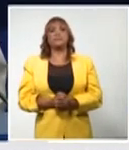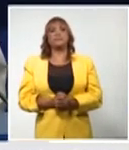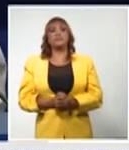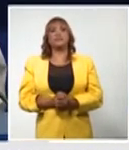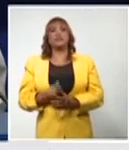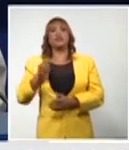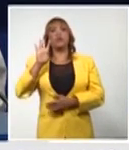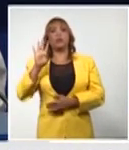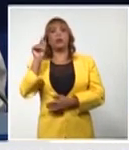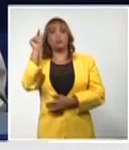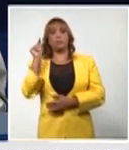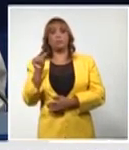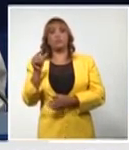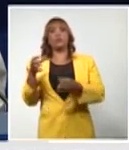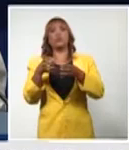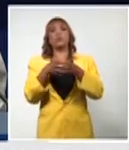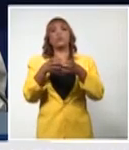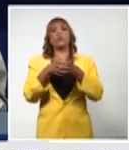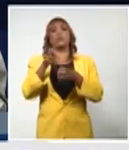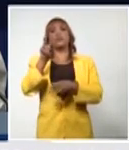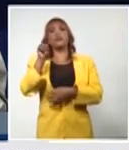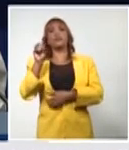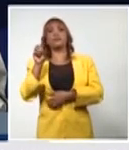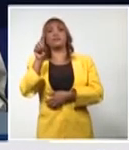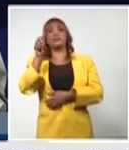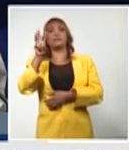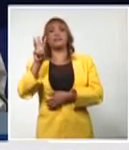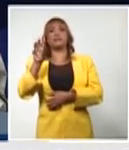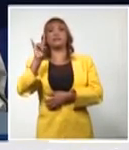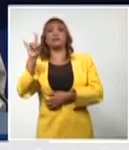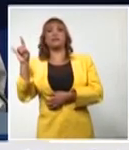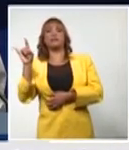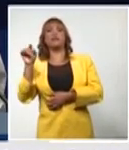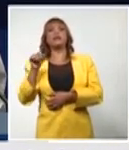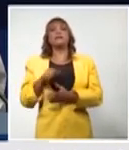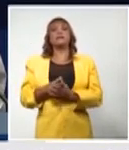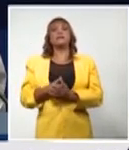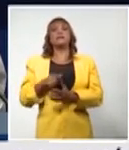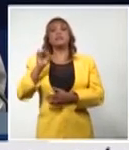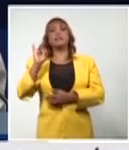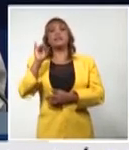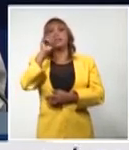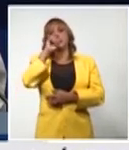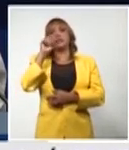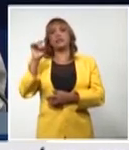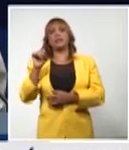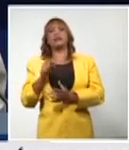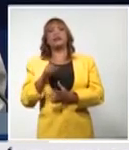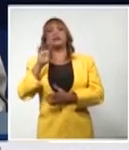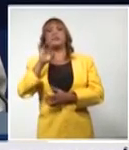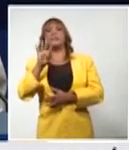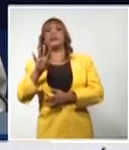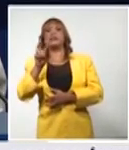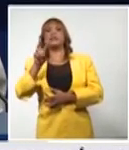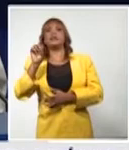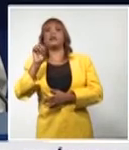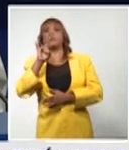age, 7 are between 40 and 59, and 1 is over 60 years of